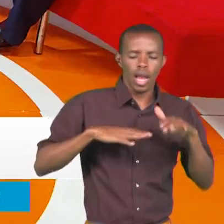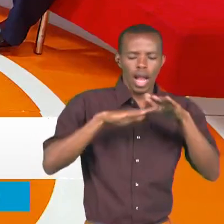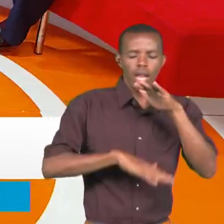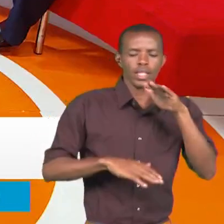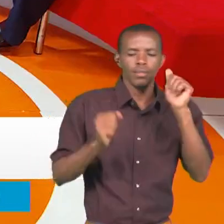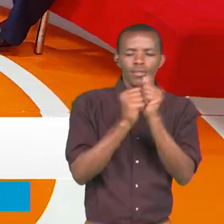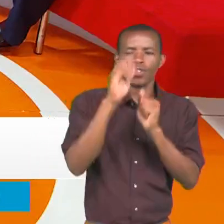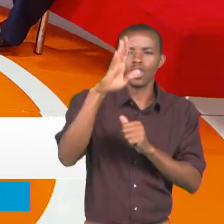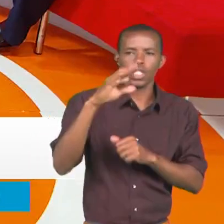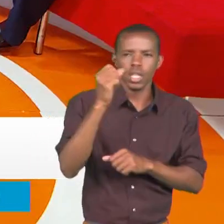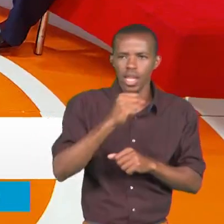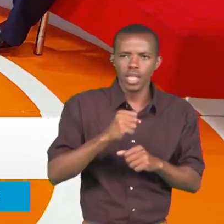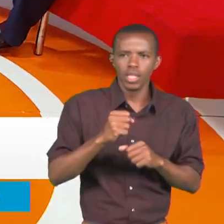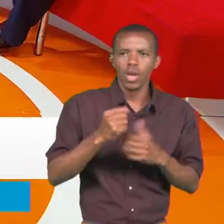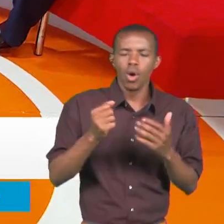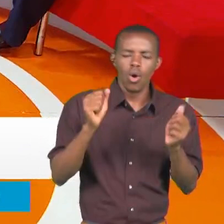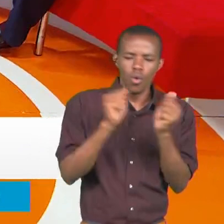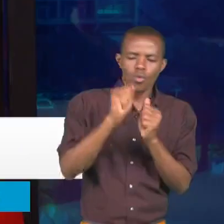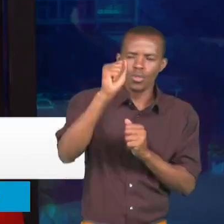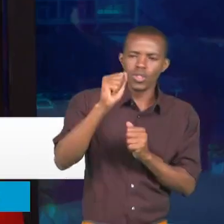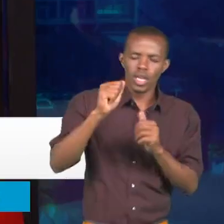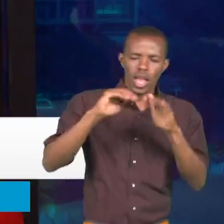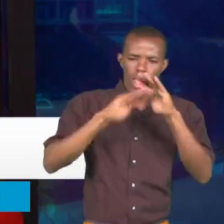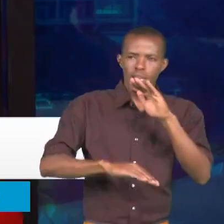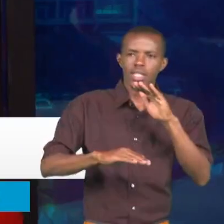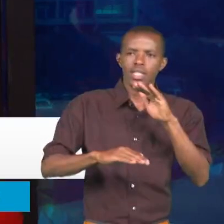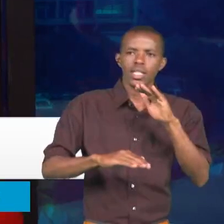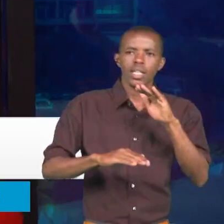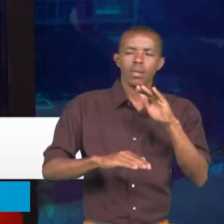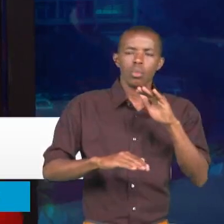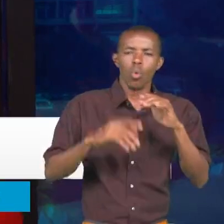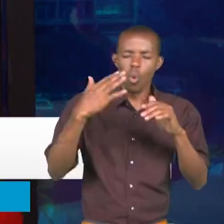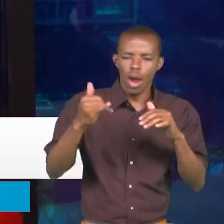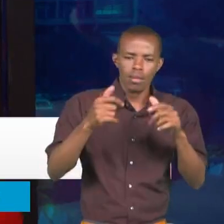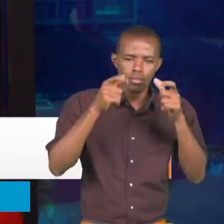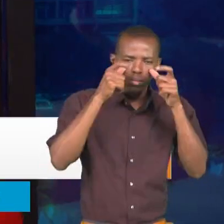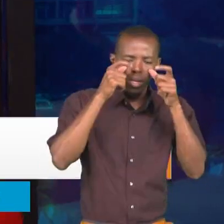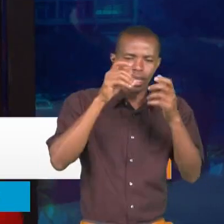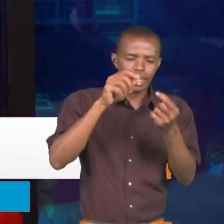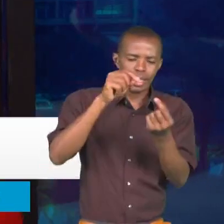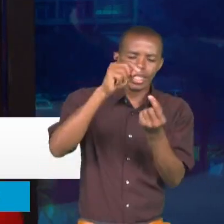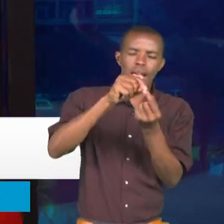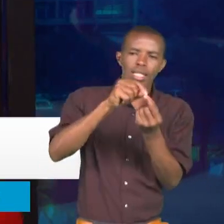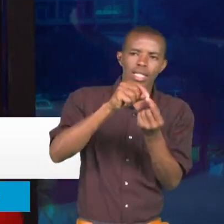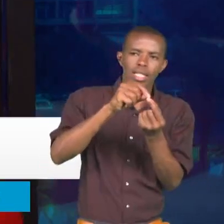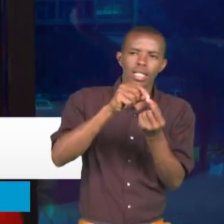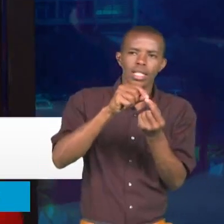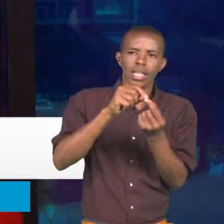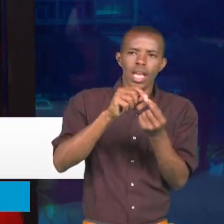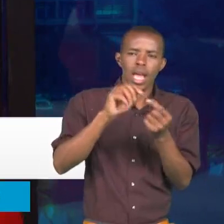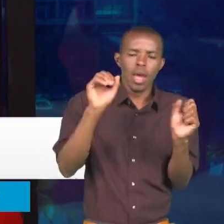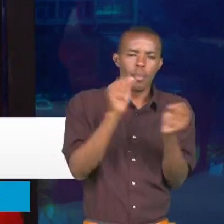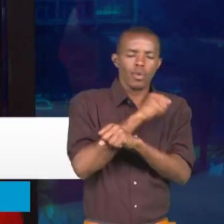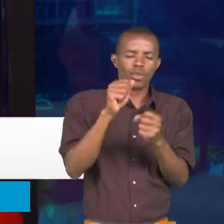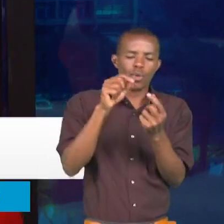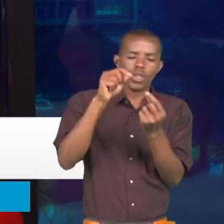okay. For okay. people more than 15 years okay. because of the consent Very age for HIV testing. Yeah, sure. Yeah, you can't test an HIV, a person with